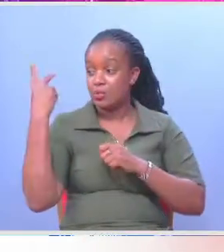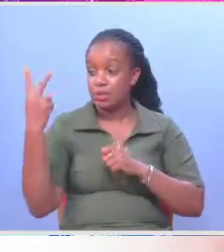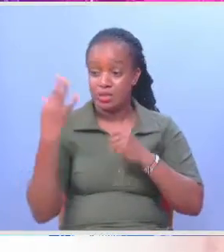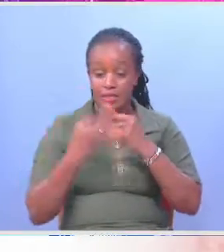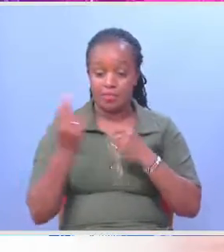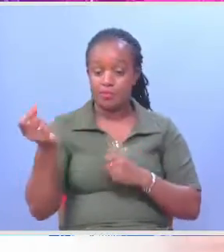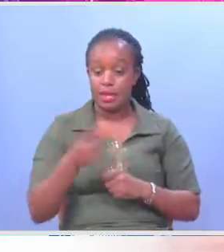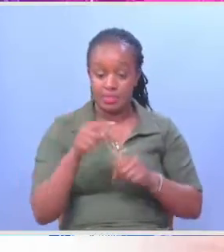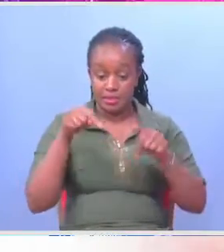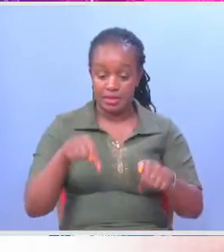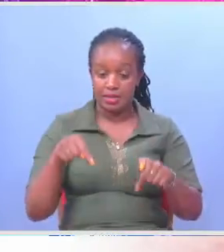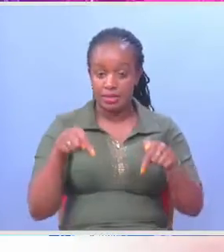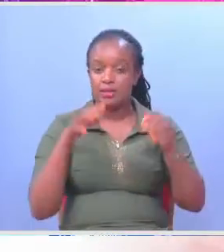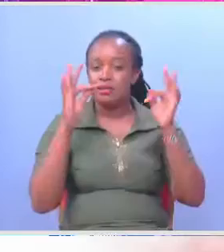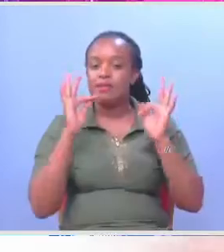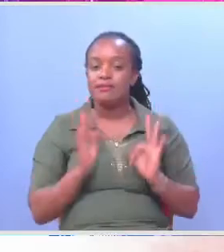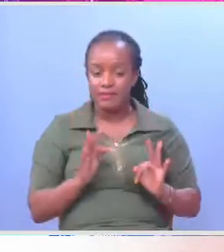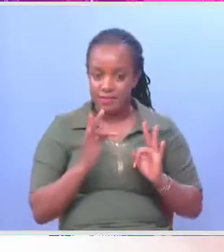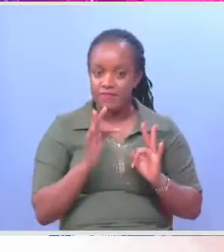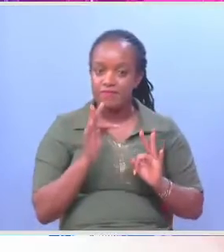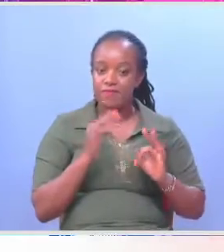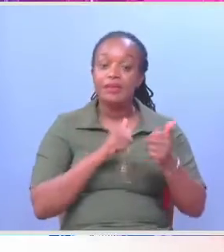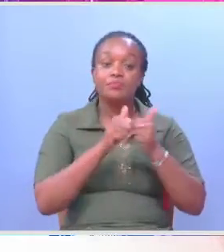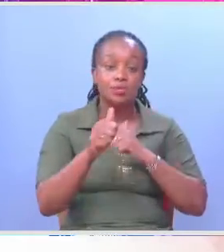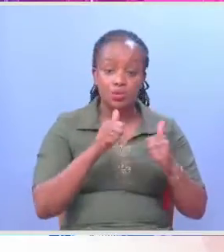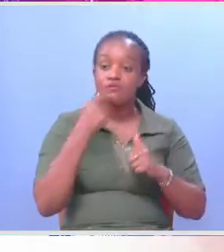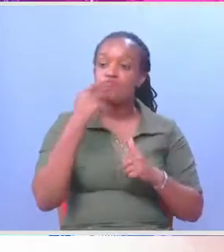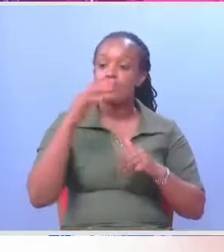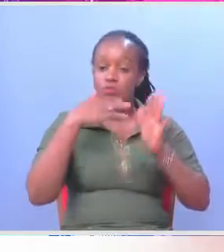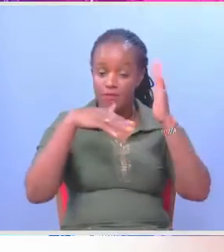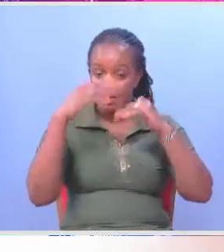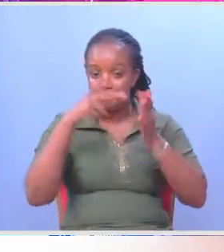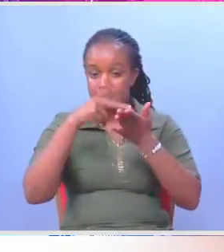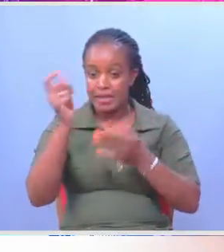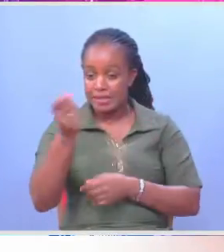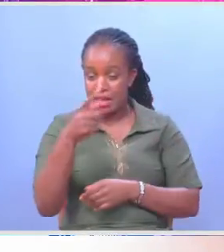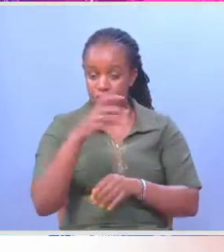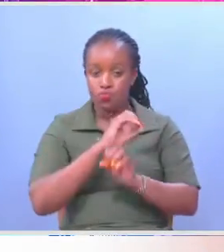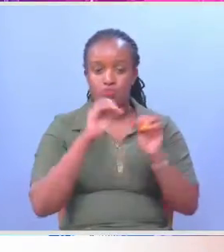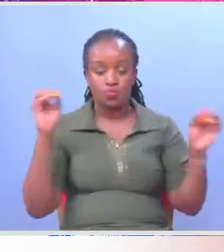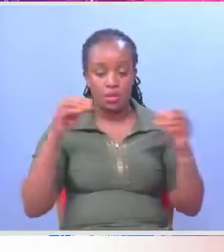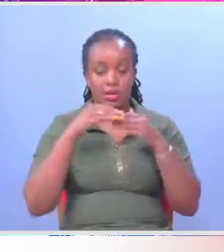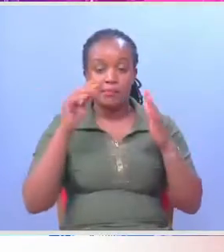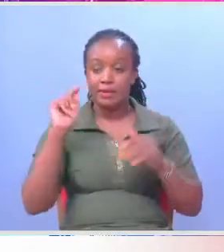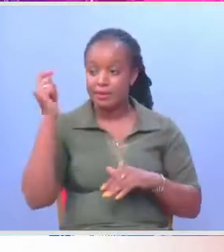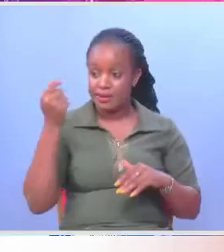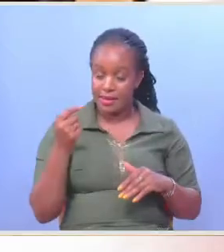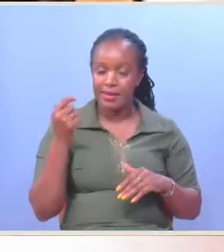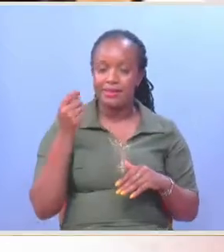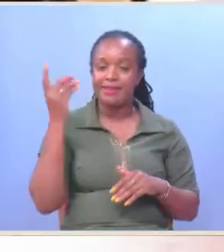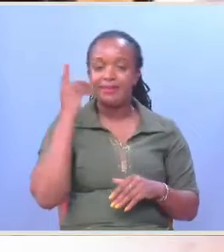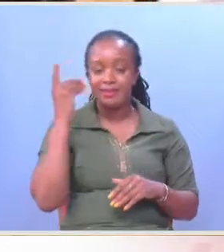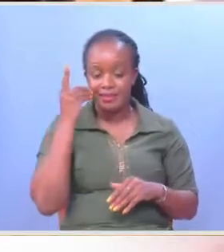the administration of Moi University doesn't pay them their salaries. Led by the Kenya Medical Practitioners and Dentist